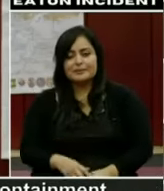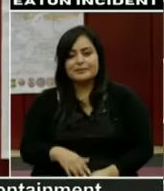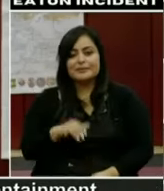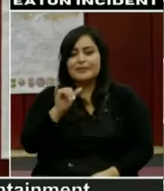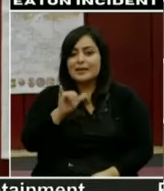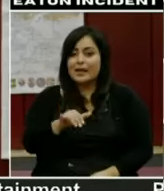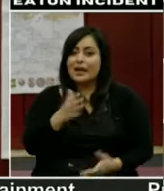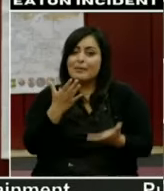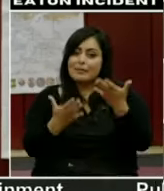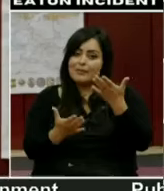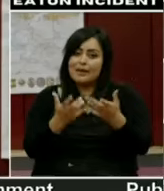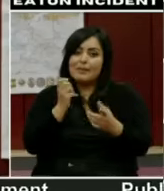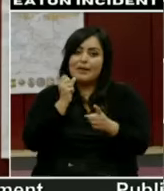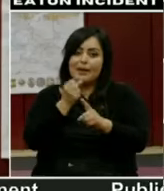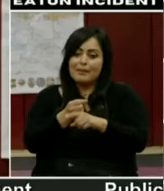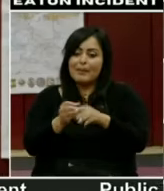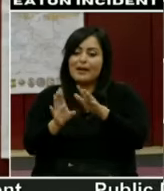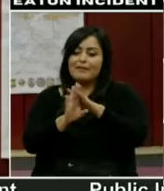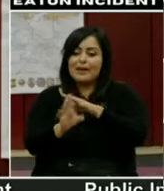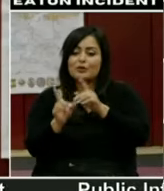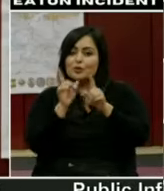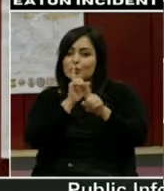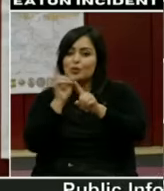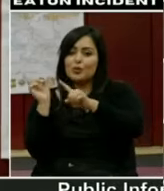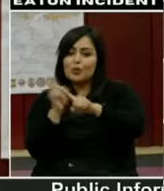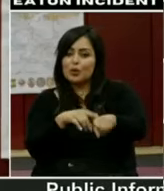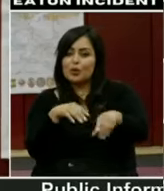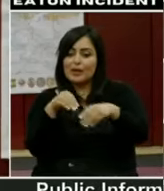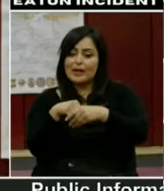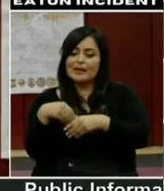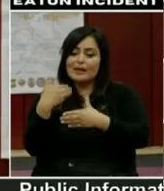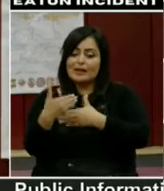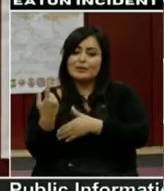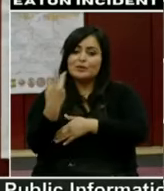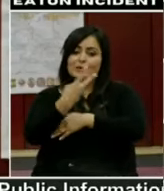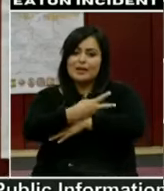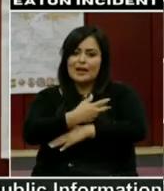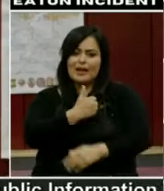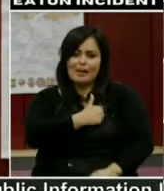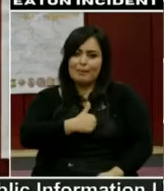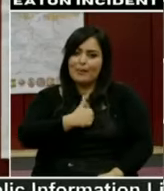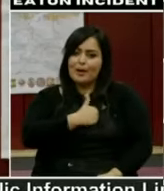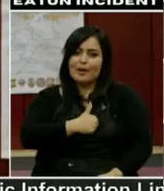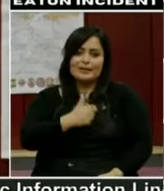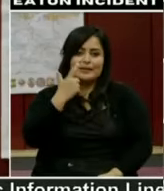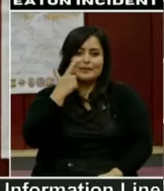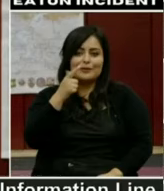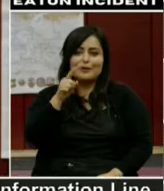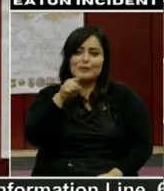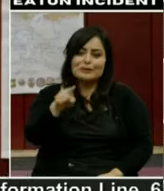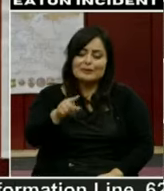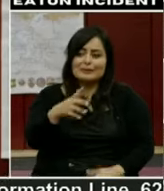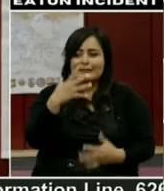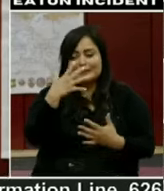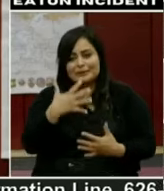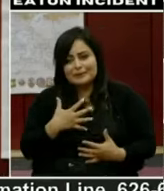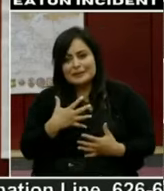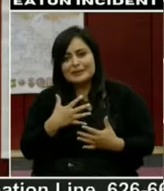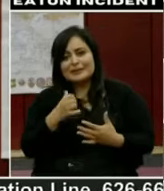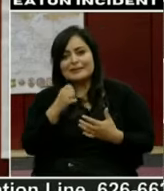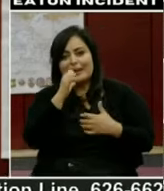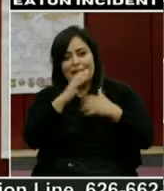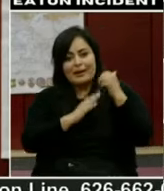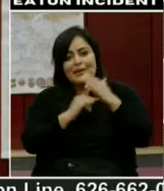may impact evacuation orders over the next 1 to 2 days. I apologize for any inconvenience this may cause, but my